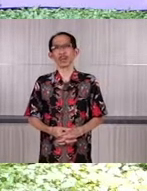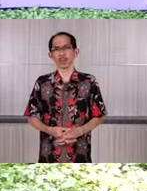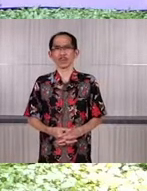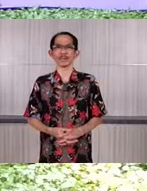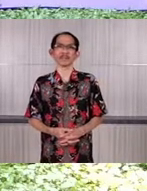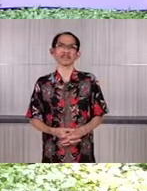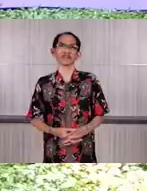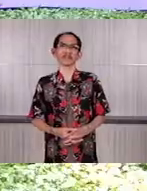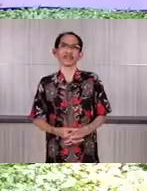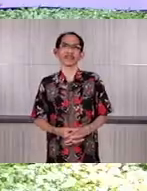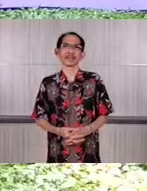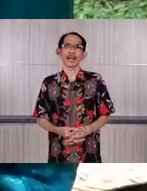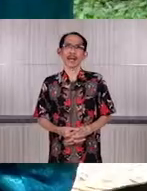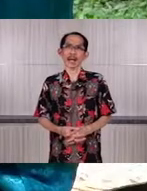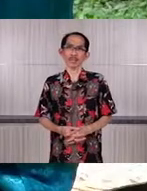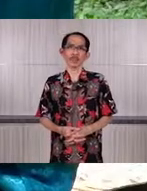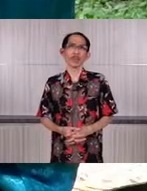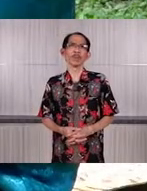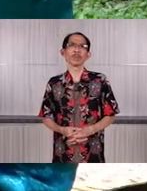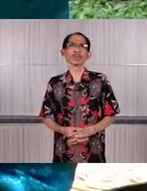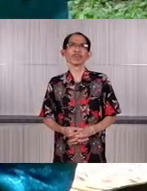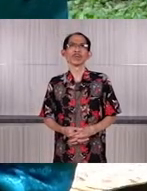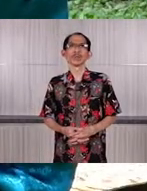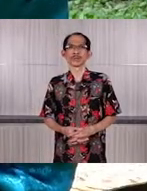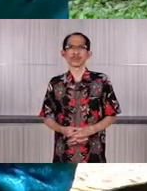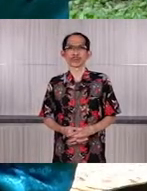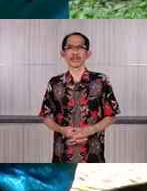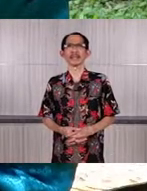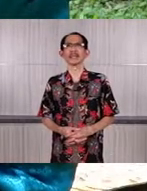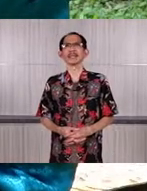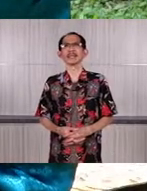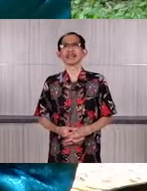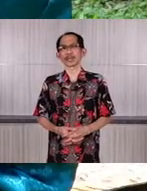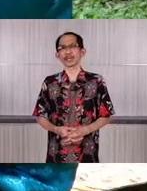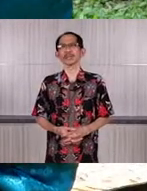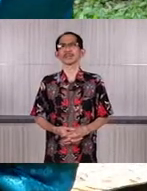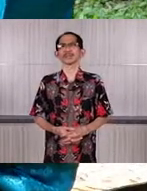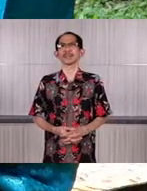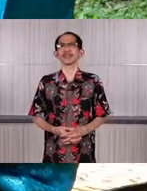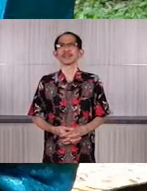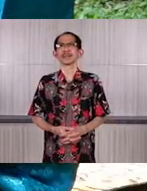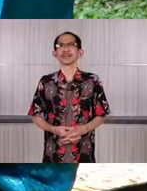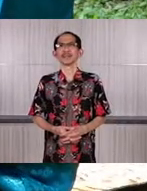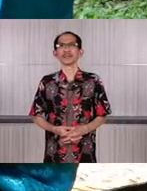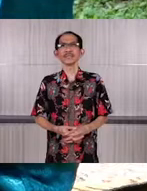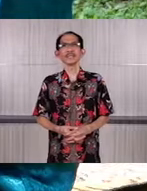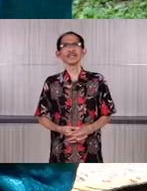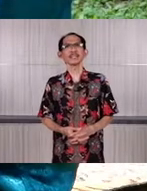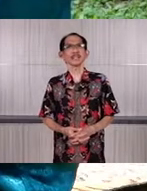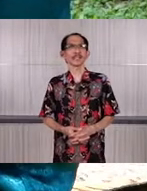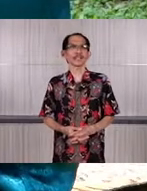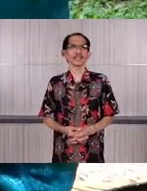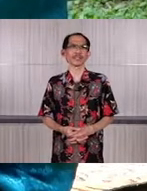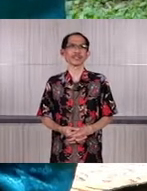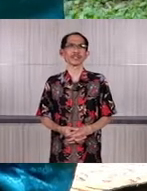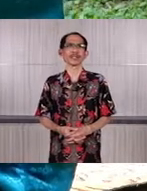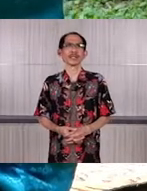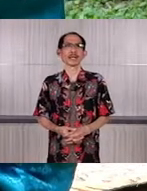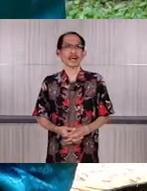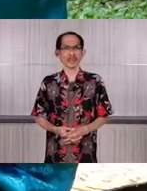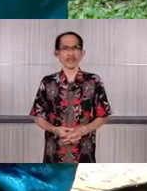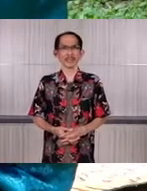compassionate awareness. Explore with friendly curiosity the physical